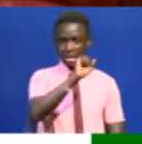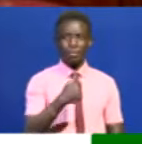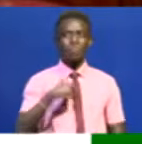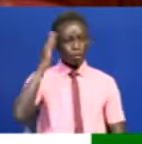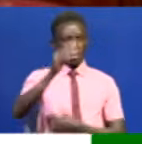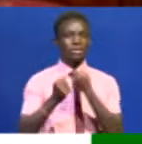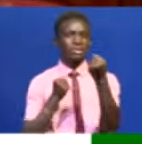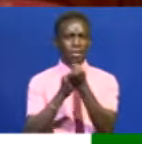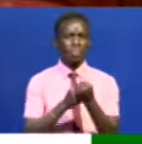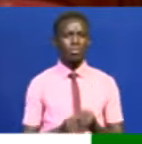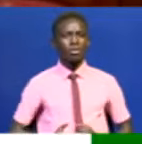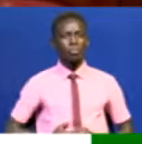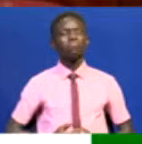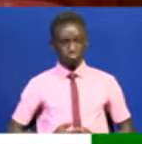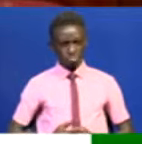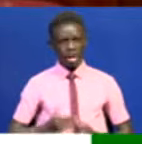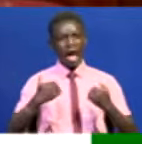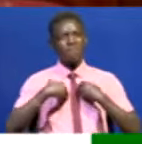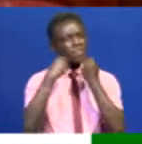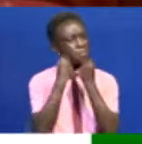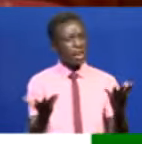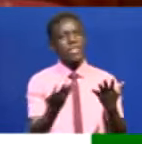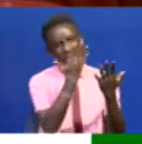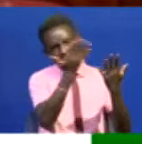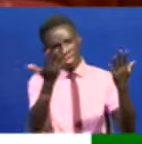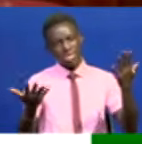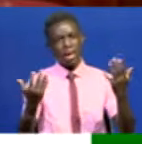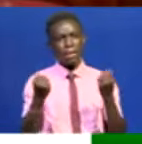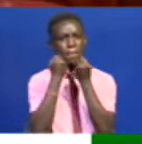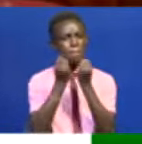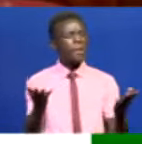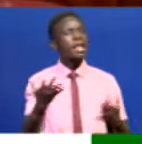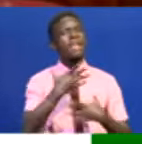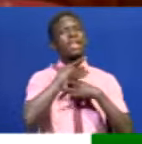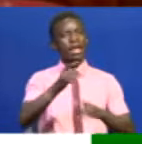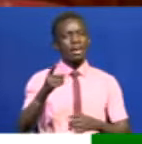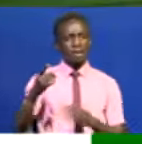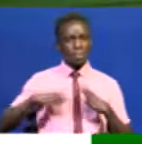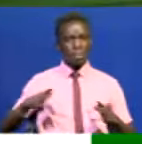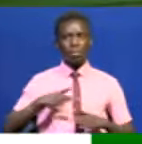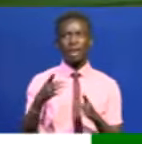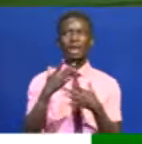And there are many, these kind of persons, these characters.